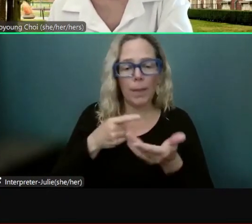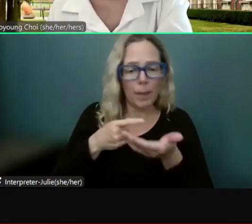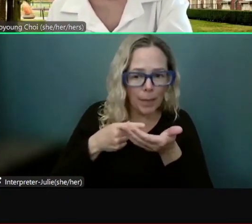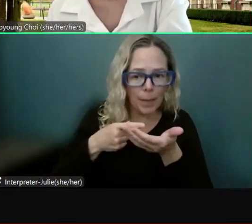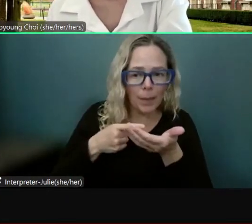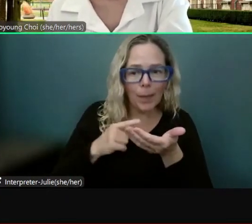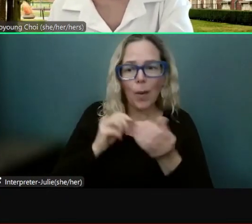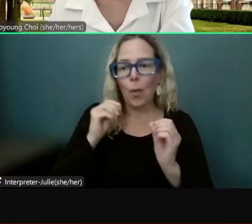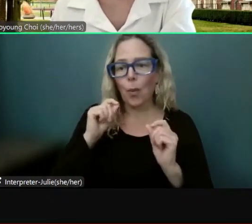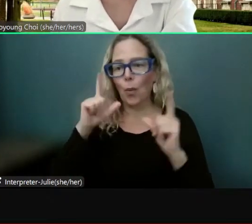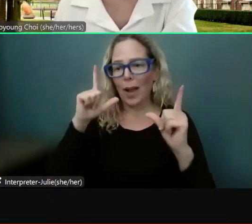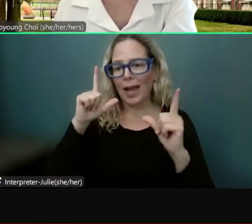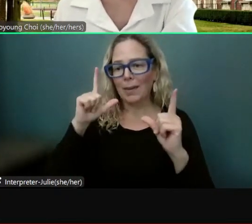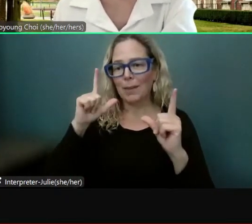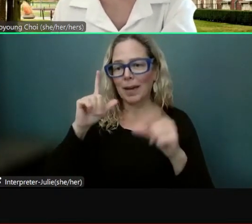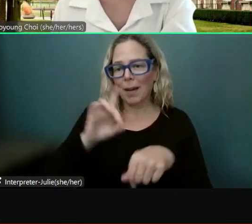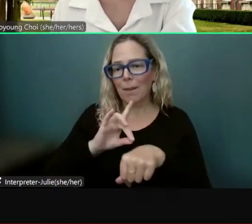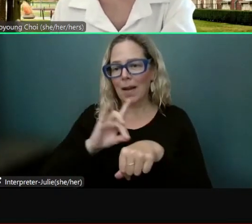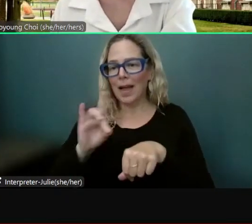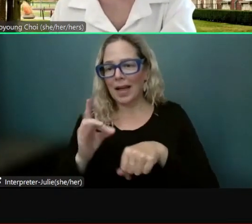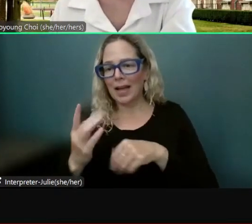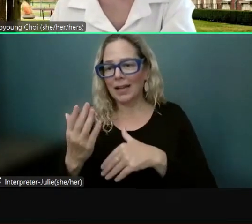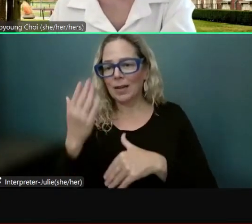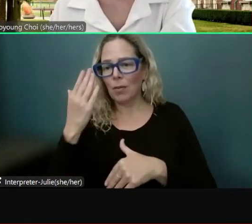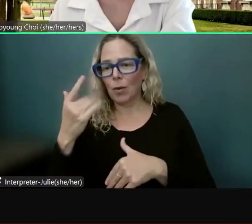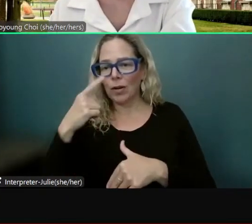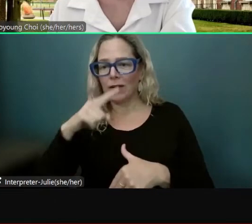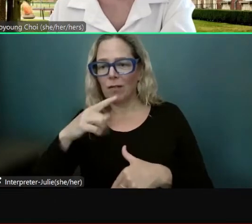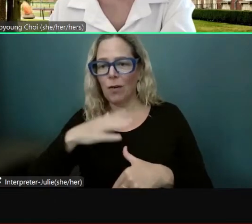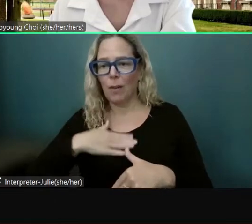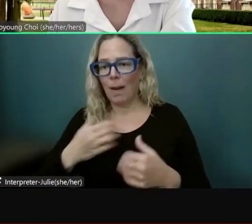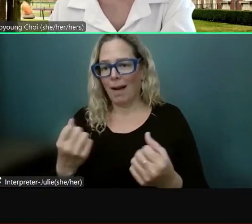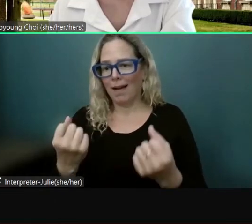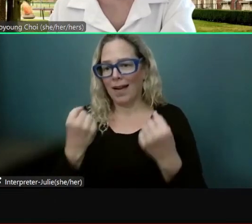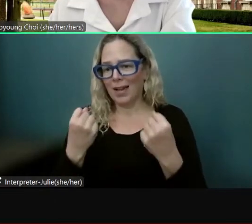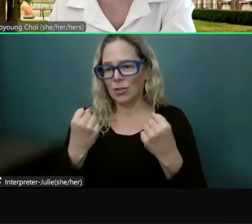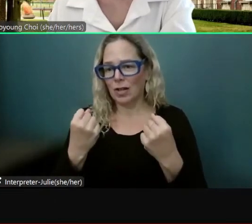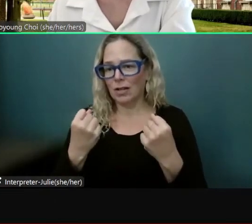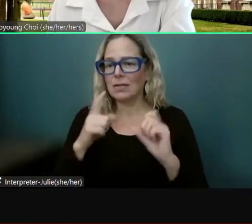my exercise," like this.